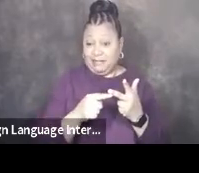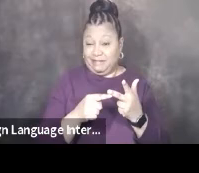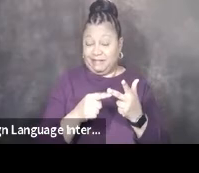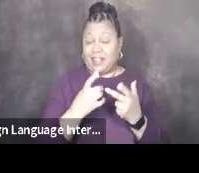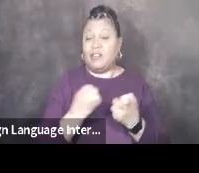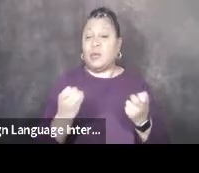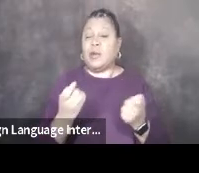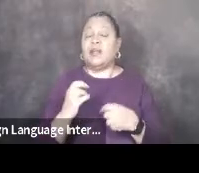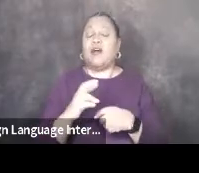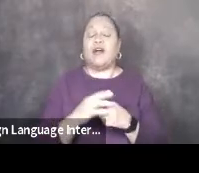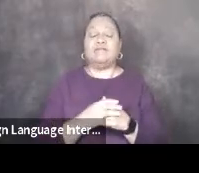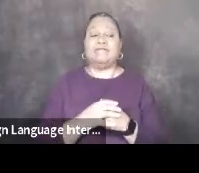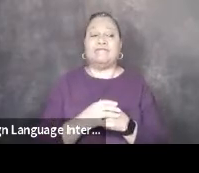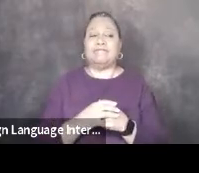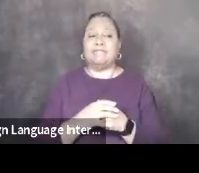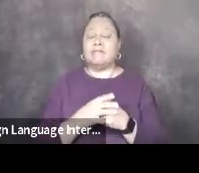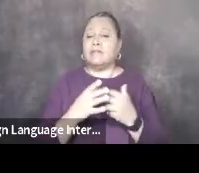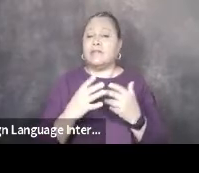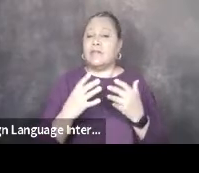equipment are.